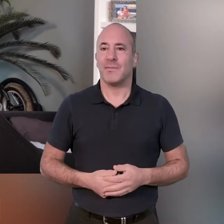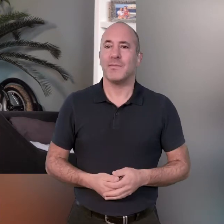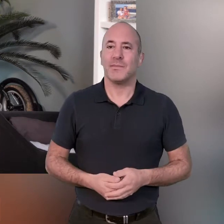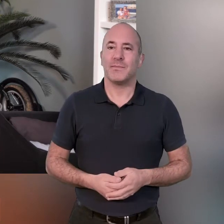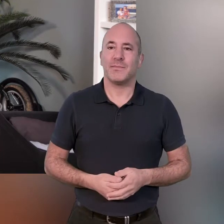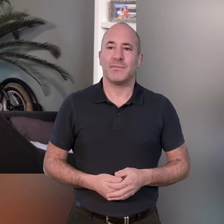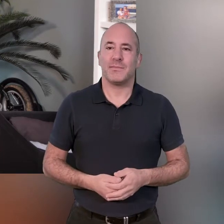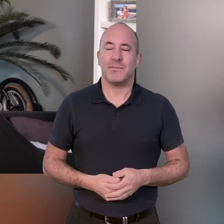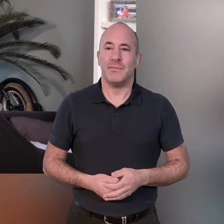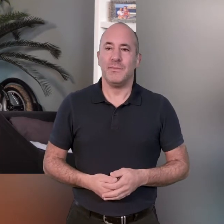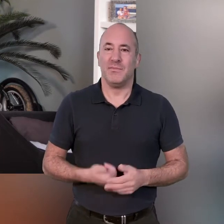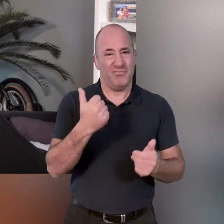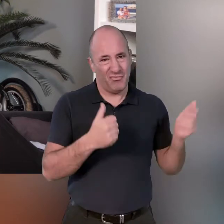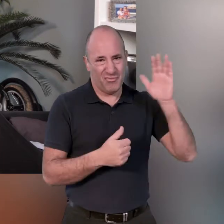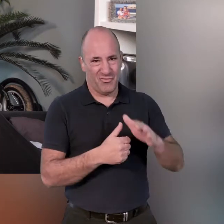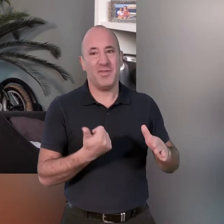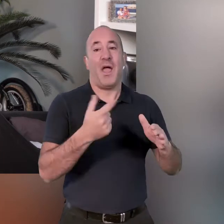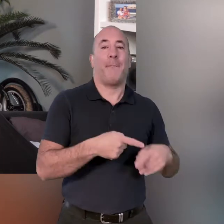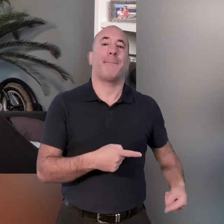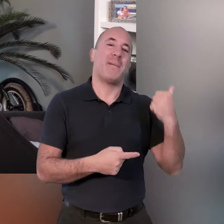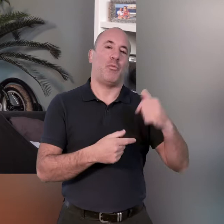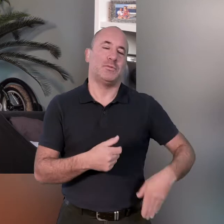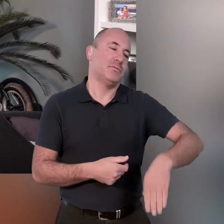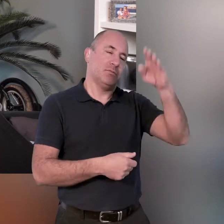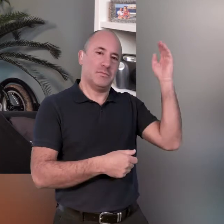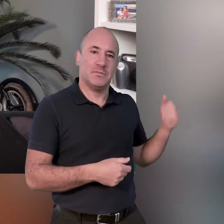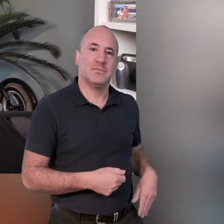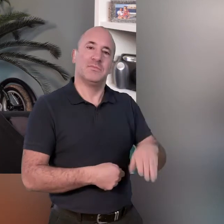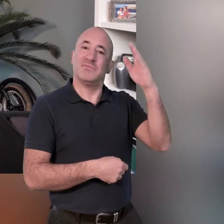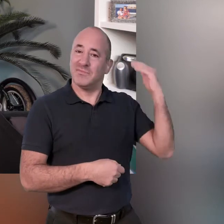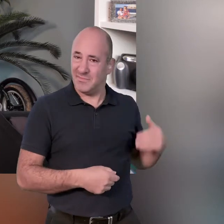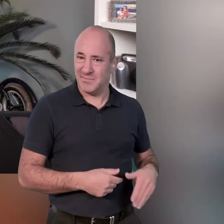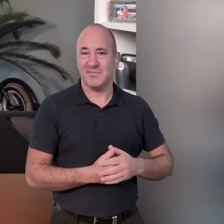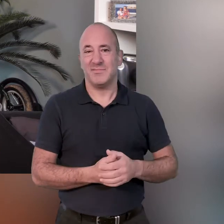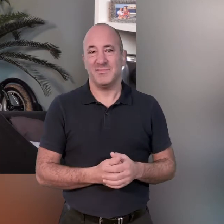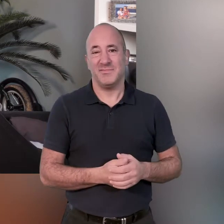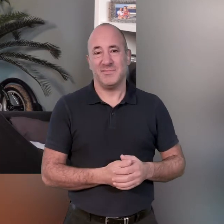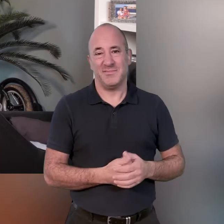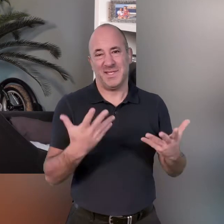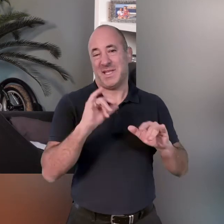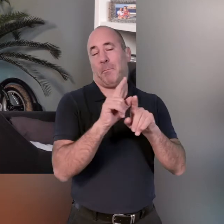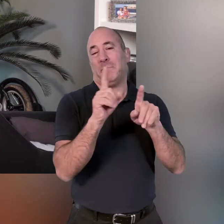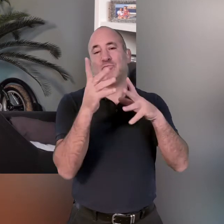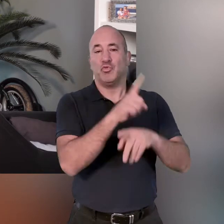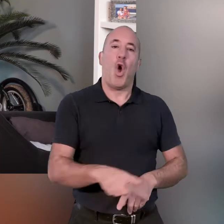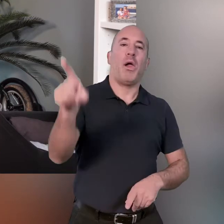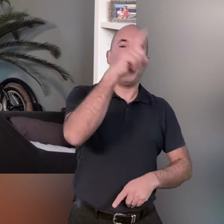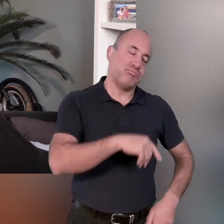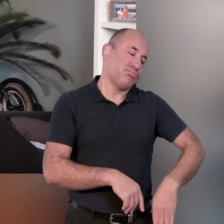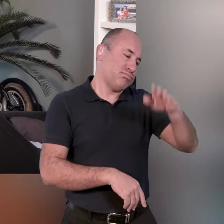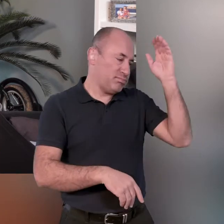best you can. Good work. Okay, let's take that same arm and change direction. So we're going backwards now with these